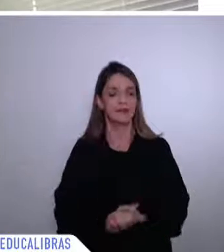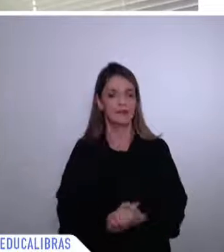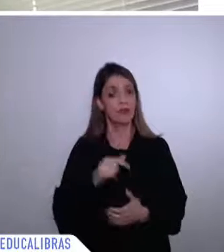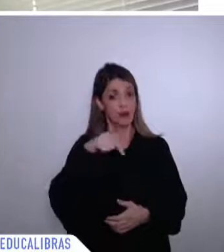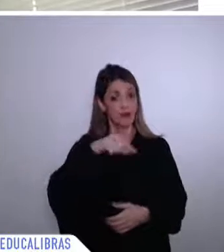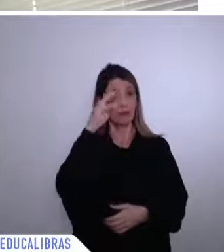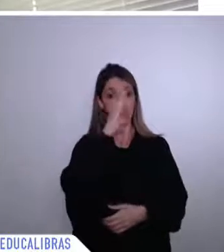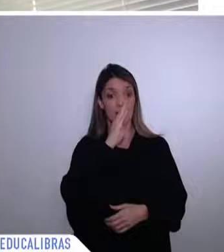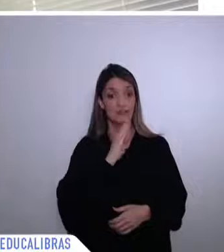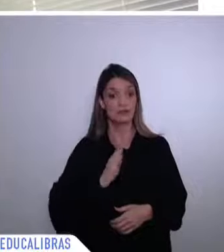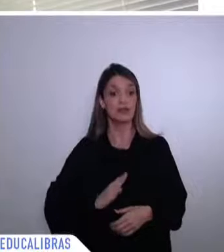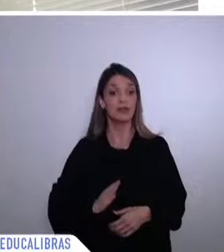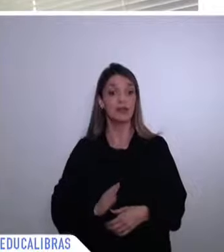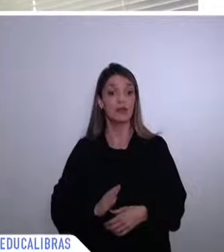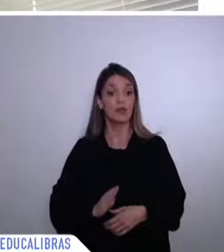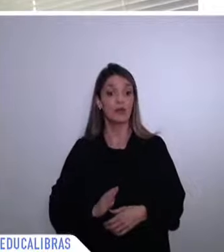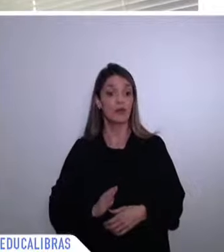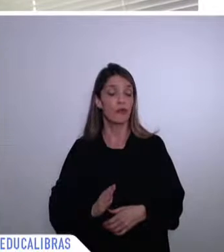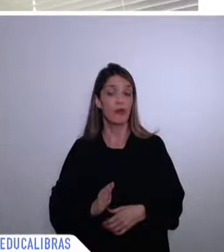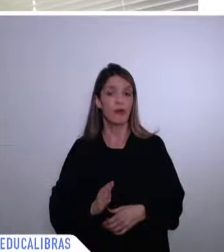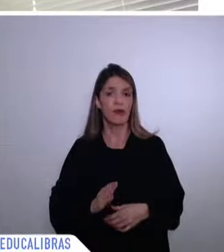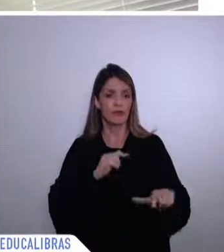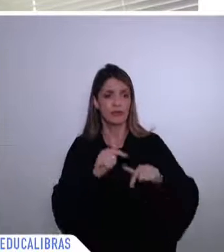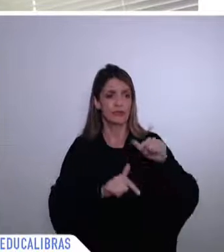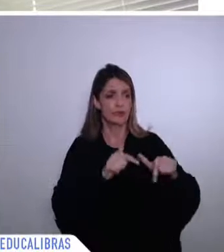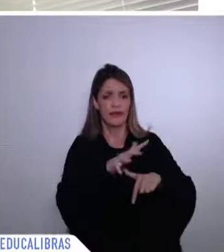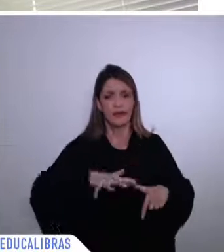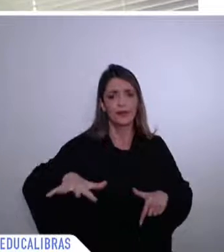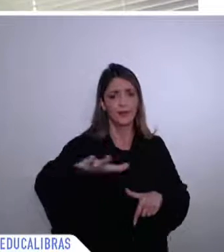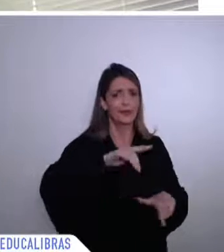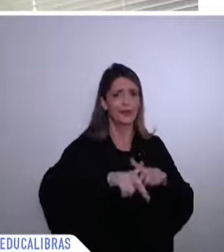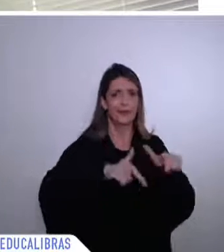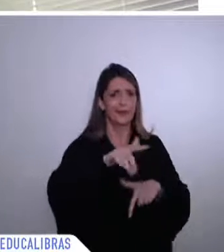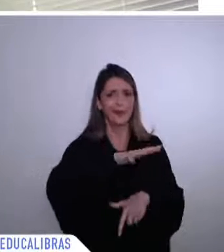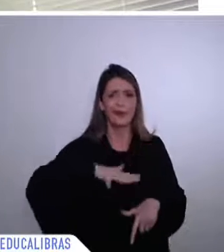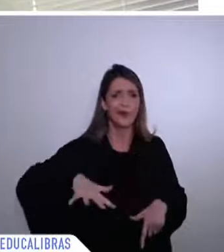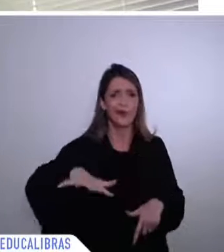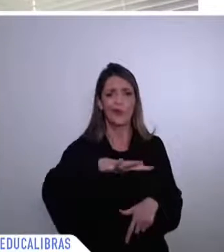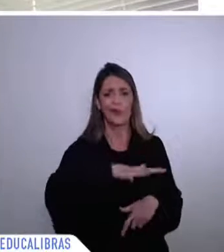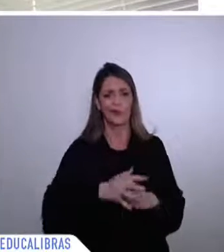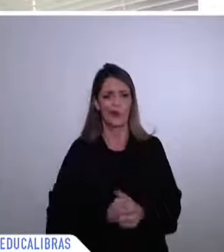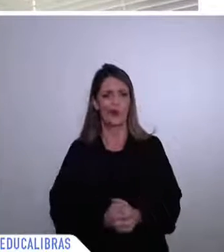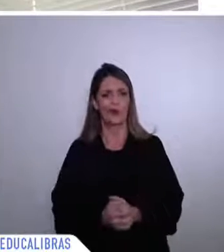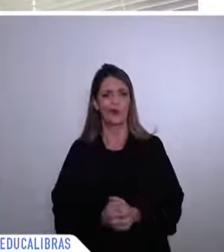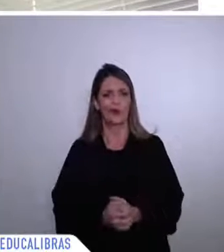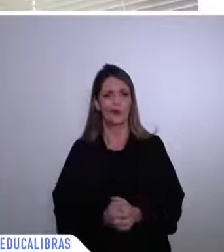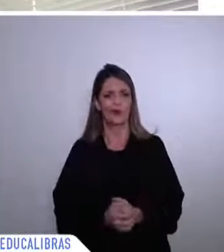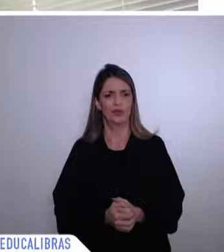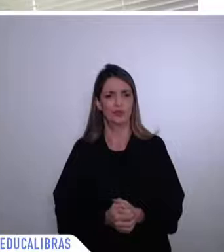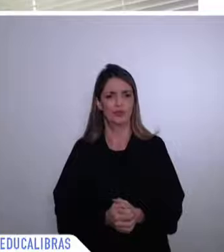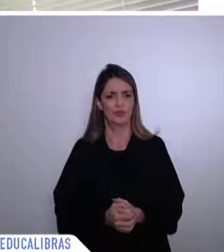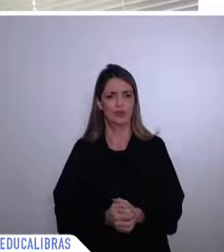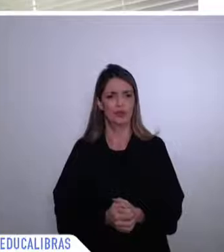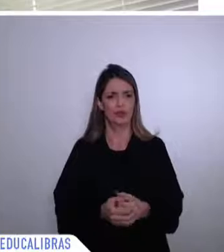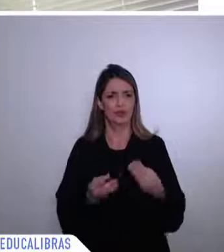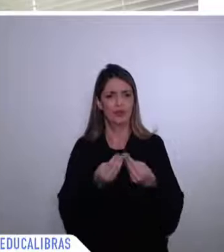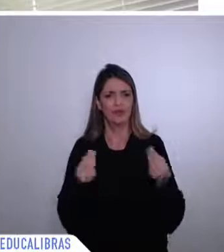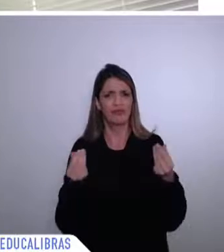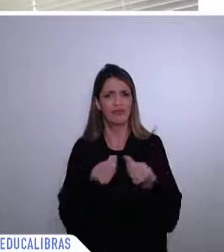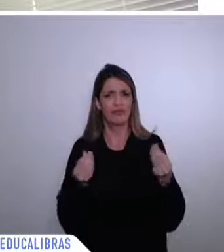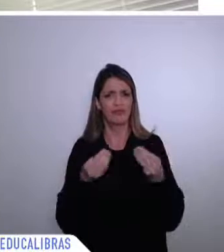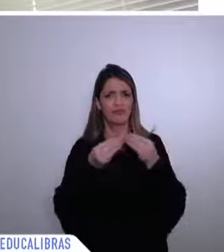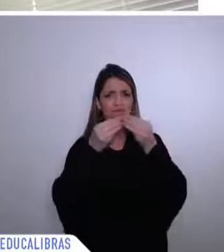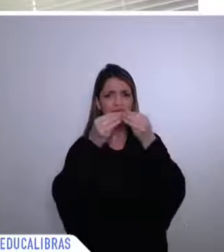biggest impact that the pandemics had in Brazil was basically for informal workers. So these are